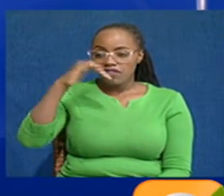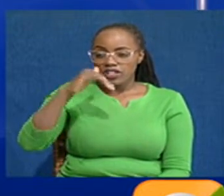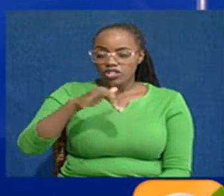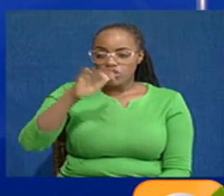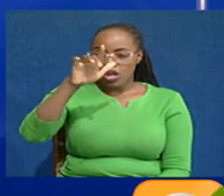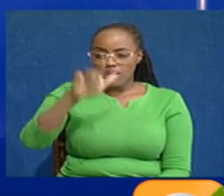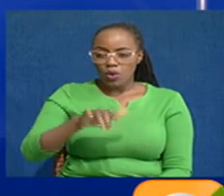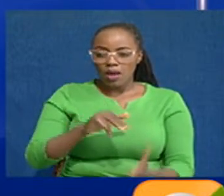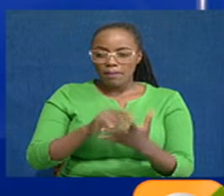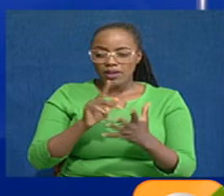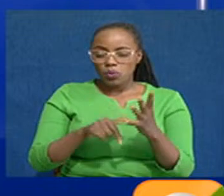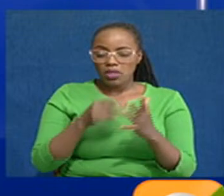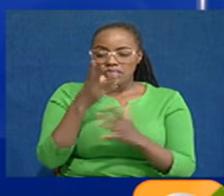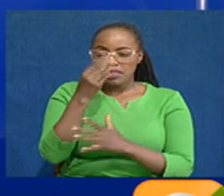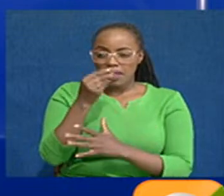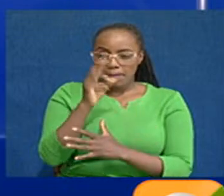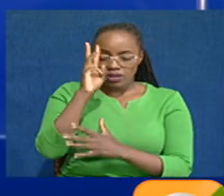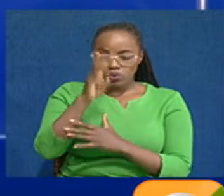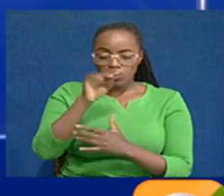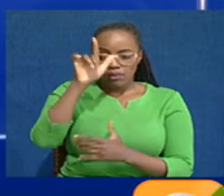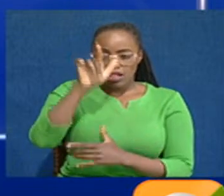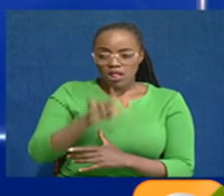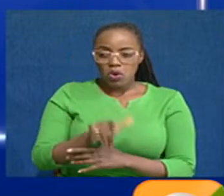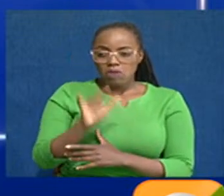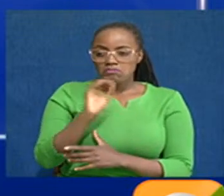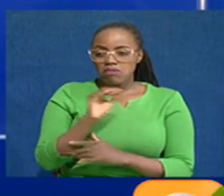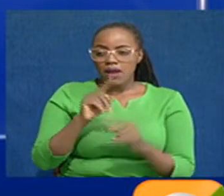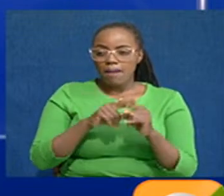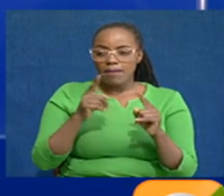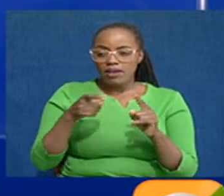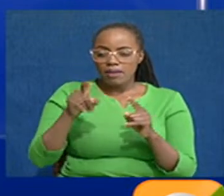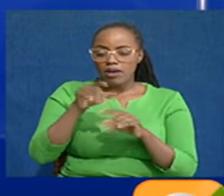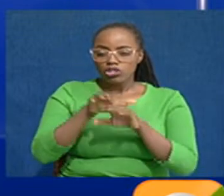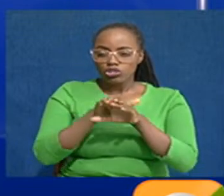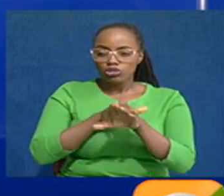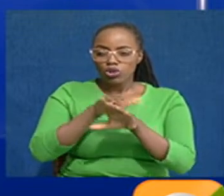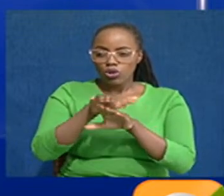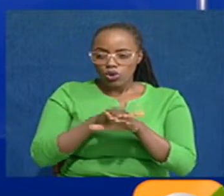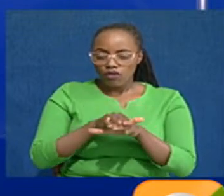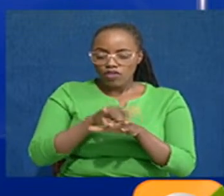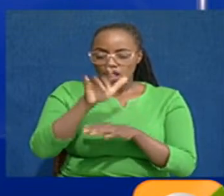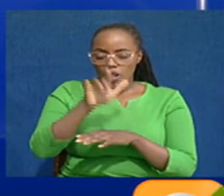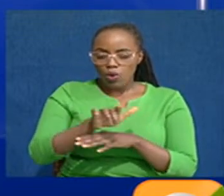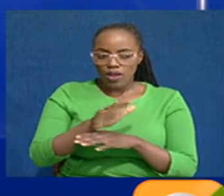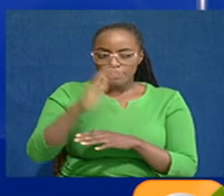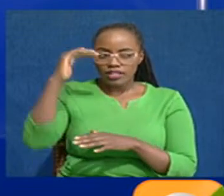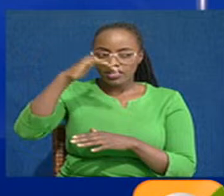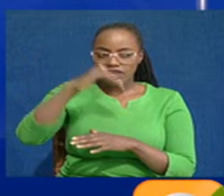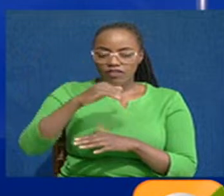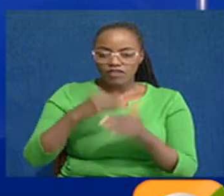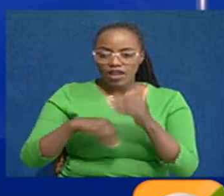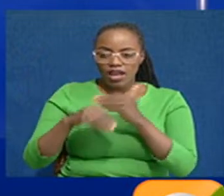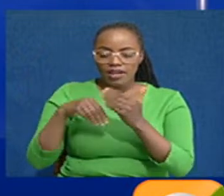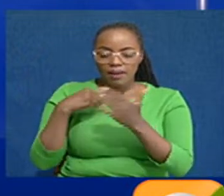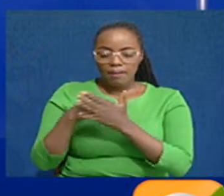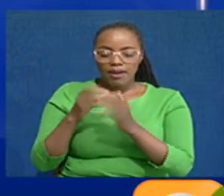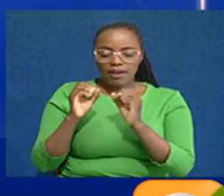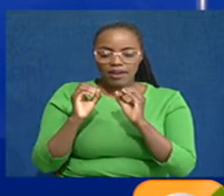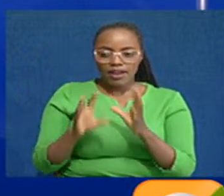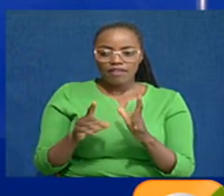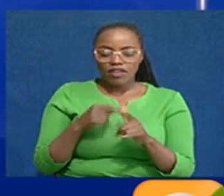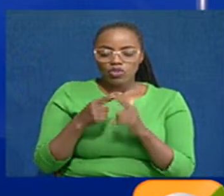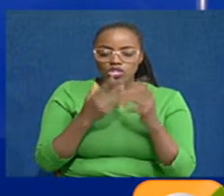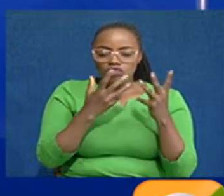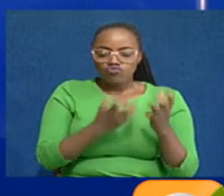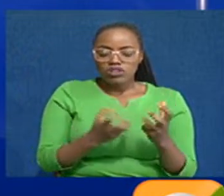rates being lower doesn't mean the prices will go lower. They just raise slower. Lower inflation doesn't add money to my pockets. It's just draining